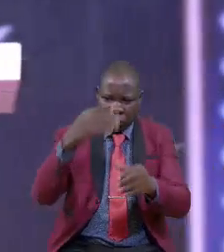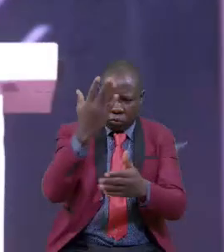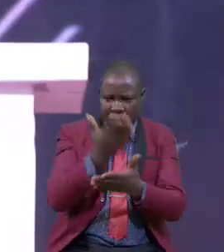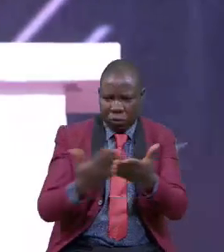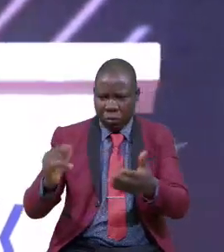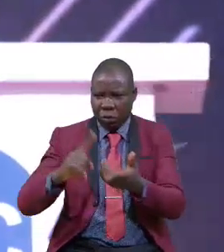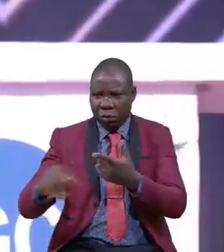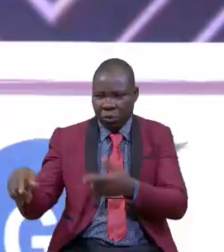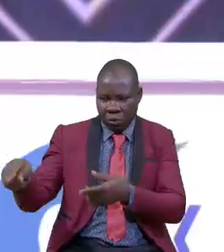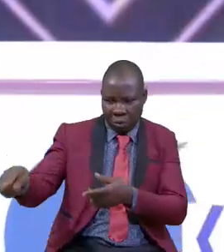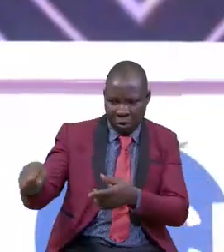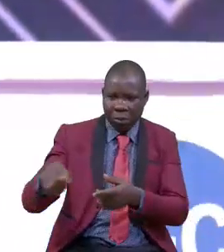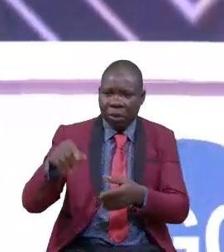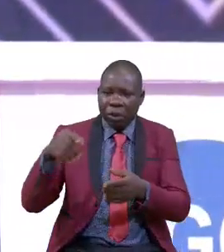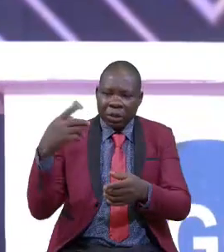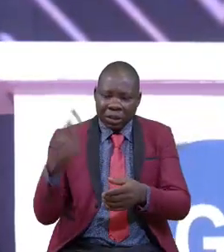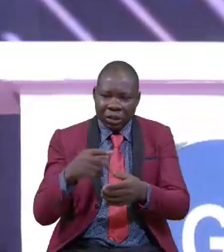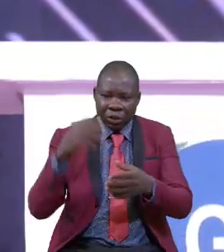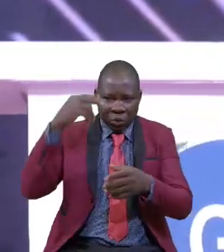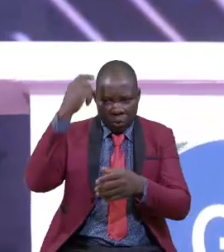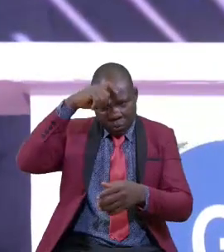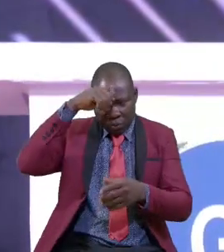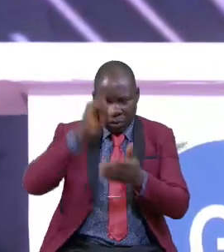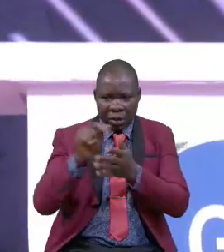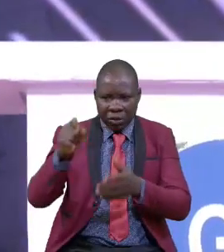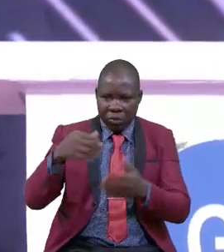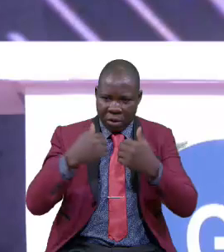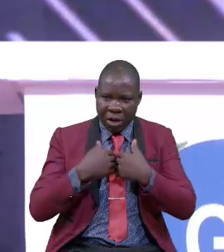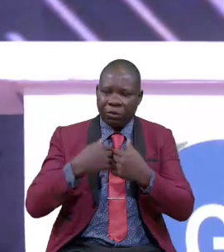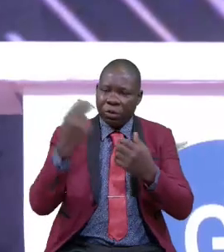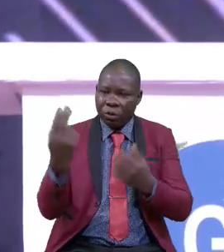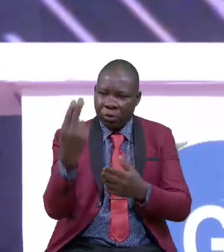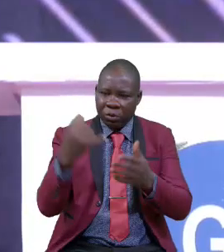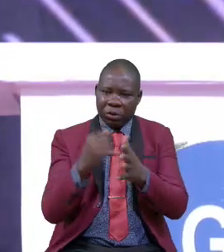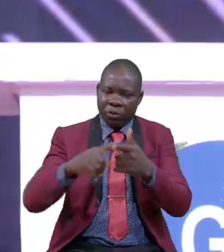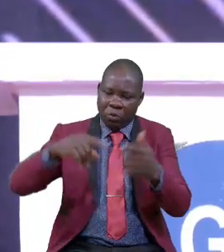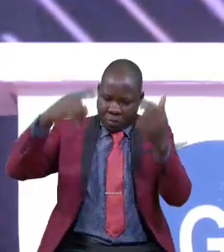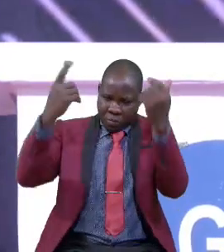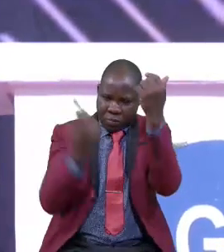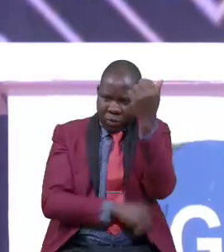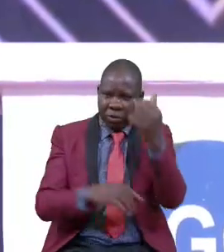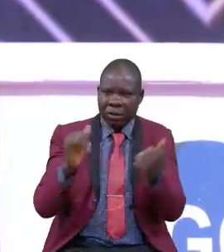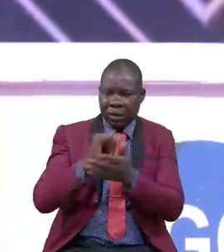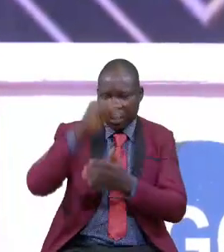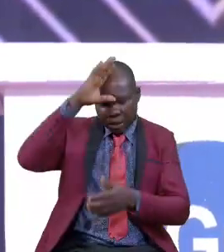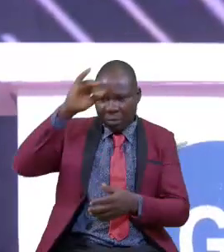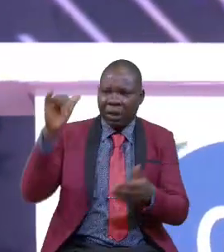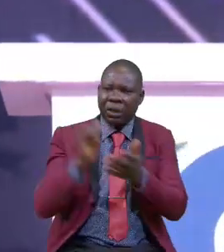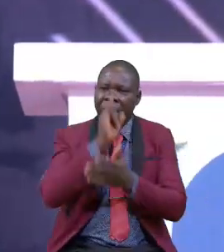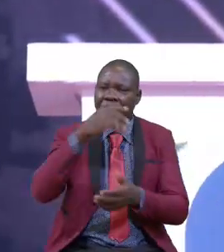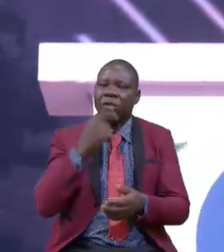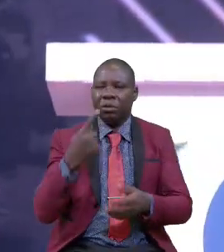have, and get rid of that man. That's not the pardon of God. When He pardons, He pardons. He doesn't go